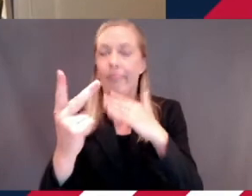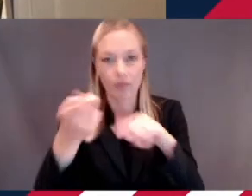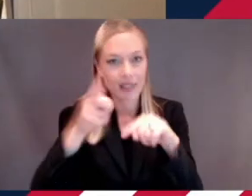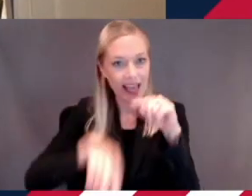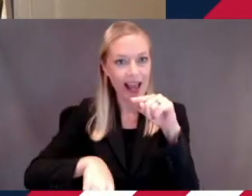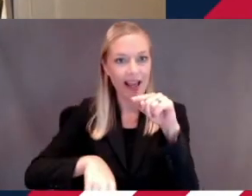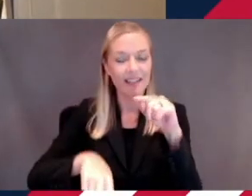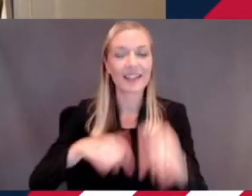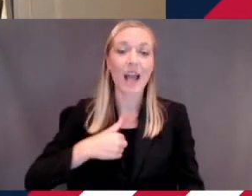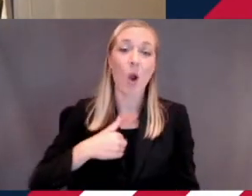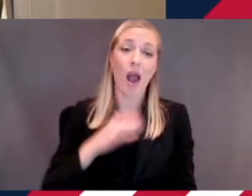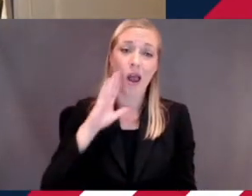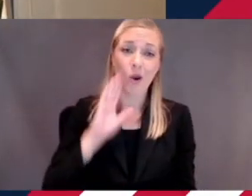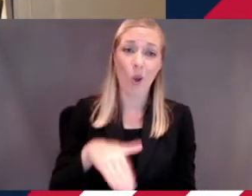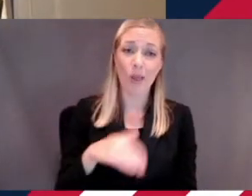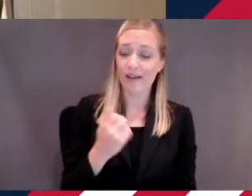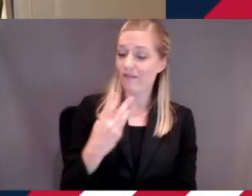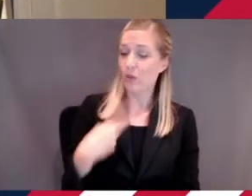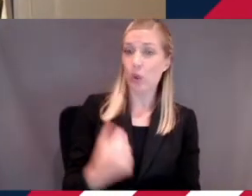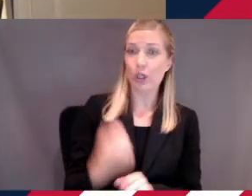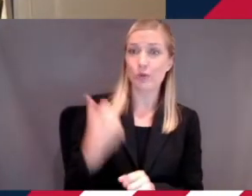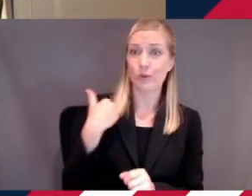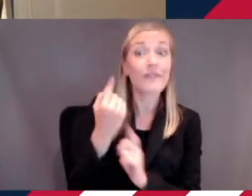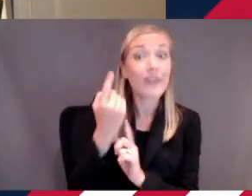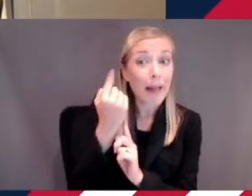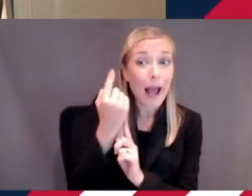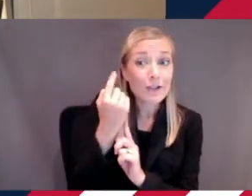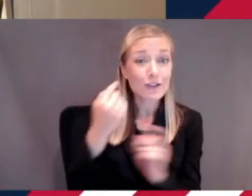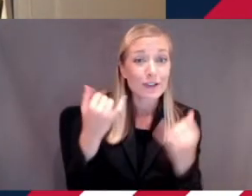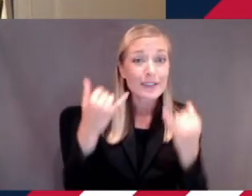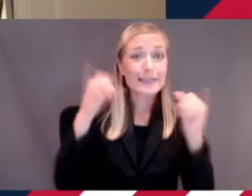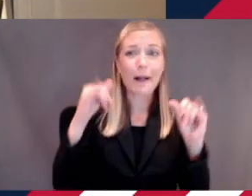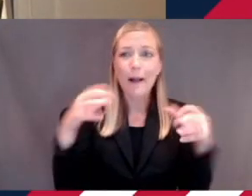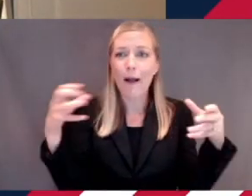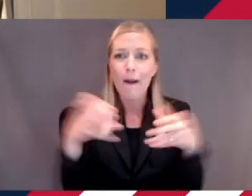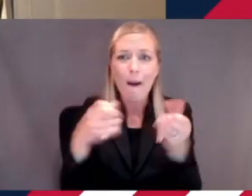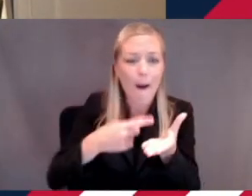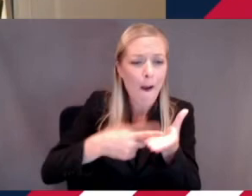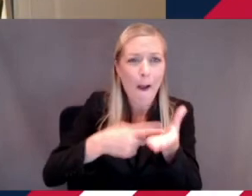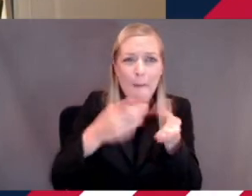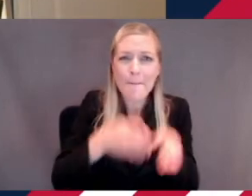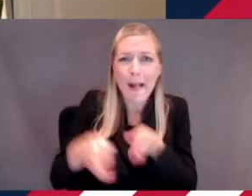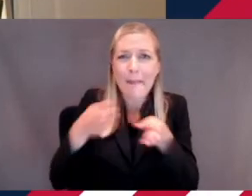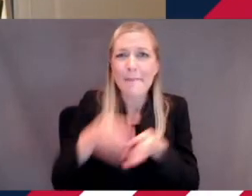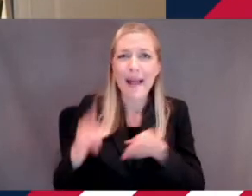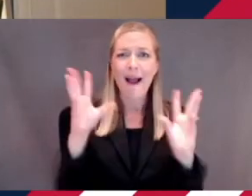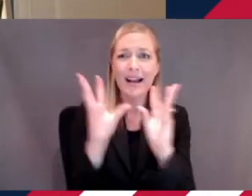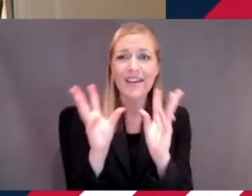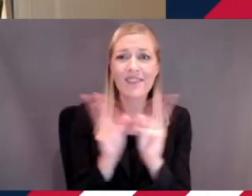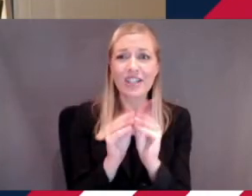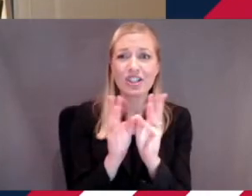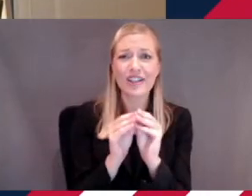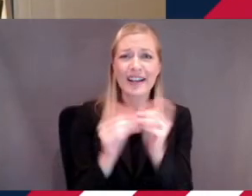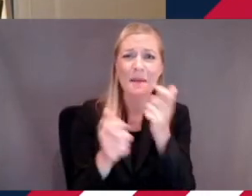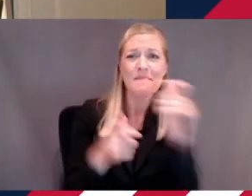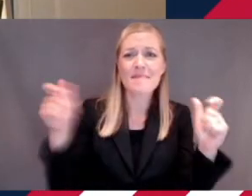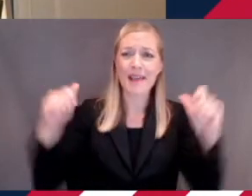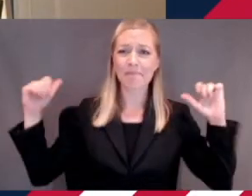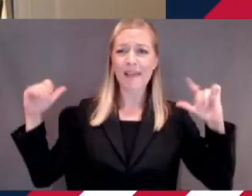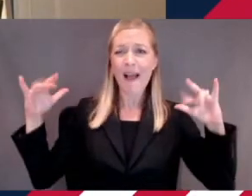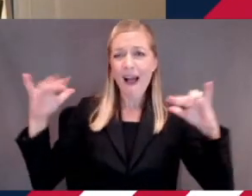discussed a couple years ago, even last year. But you know what? As Congressman Frank said, we've once again throughout this